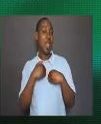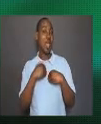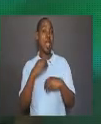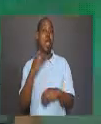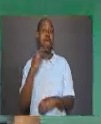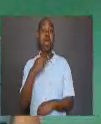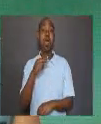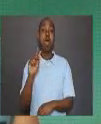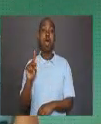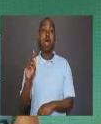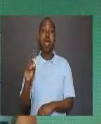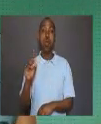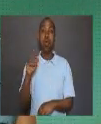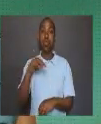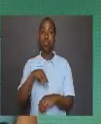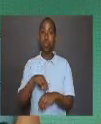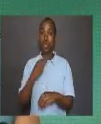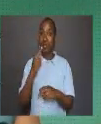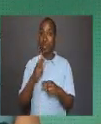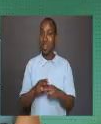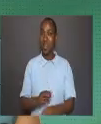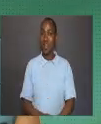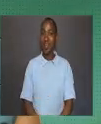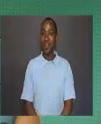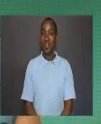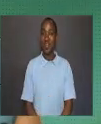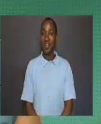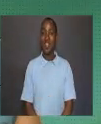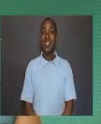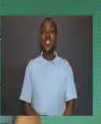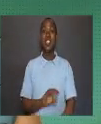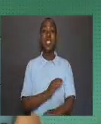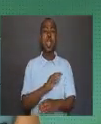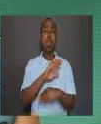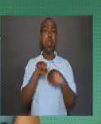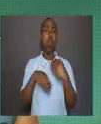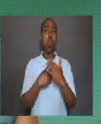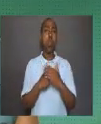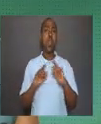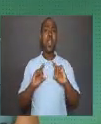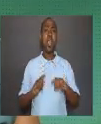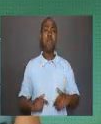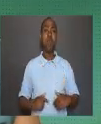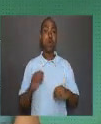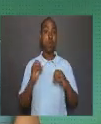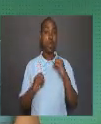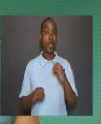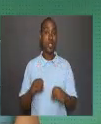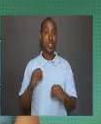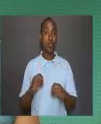hypotonic. The cells of all living organisms rely